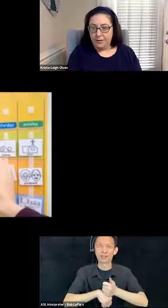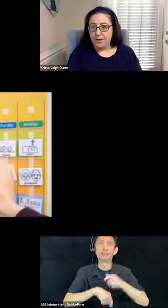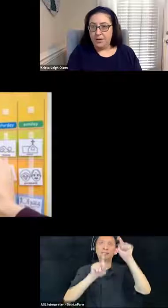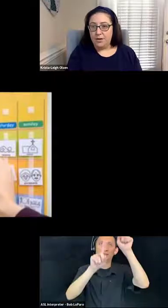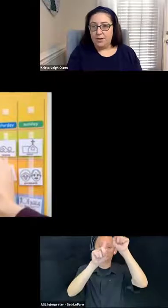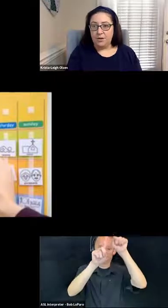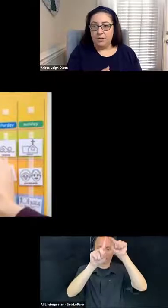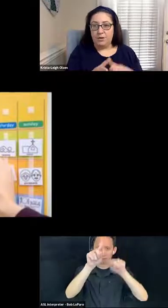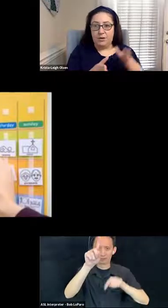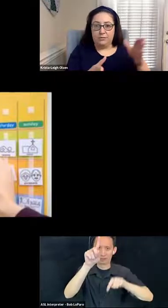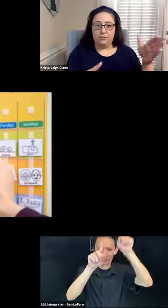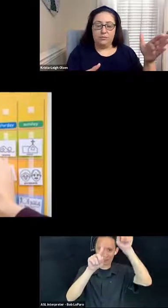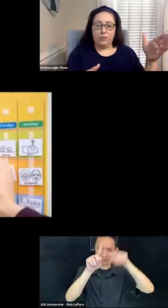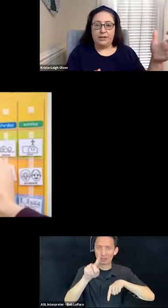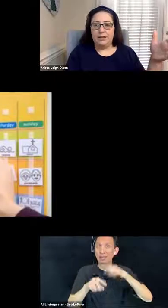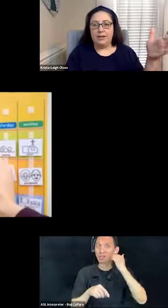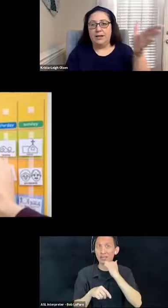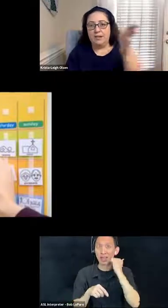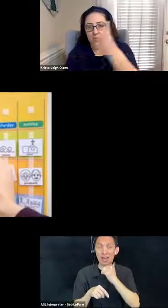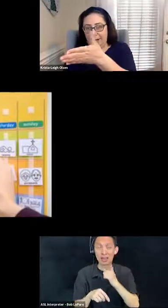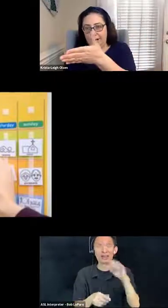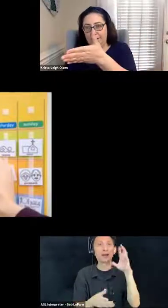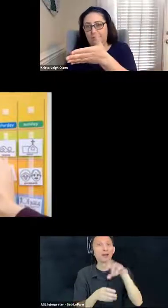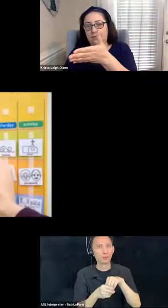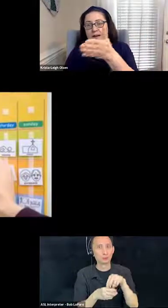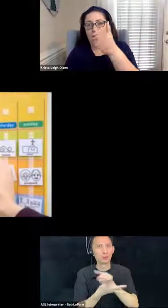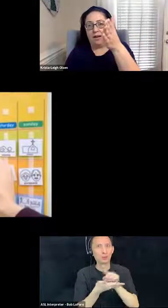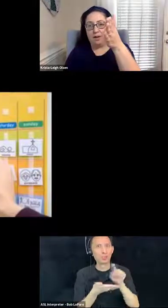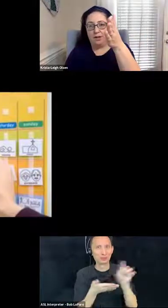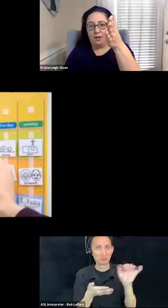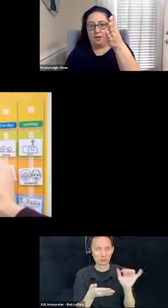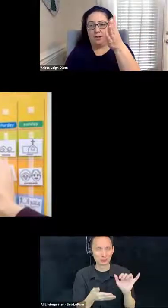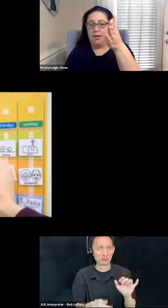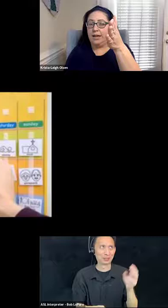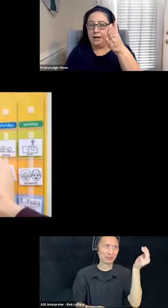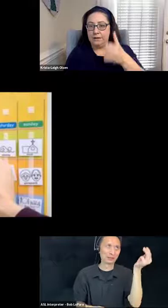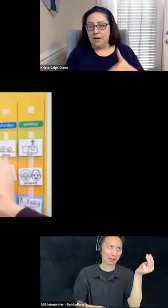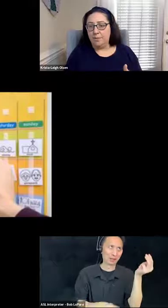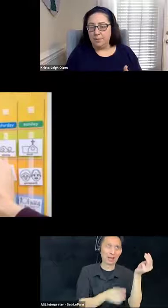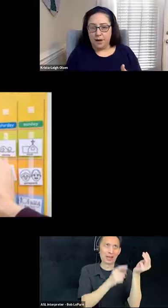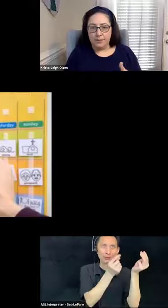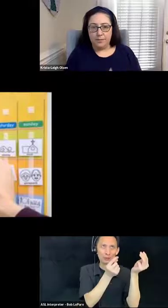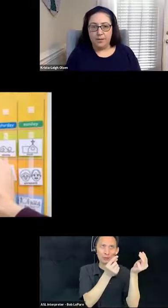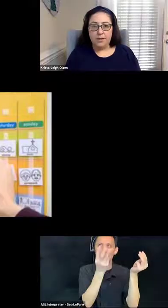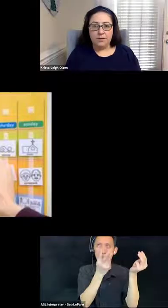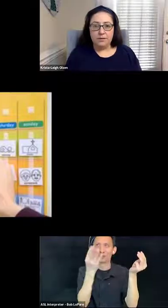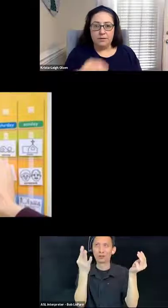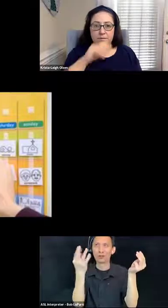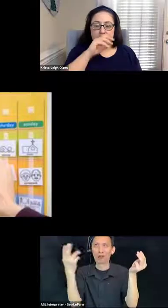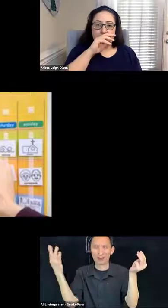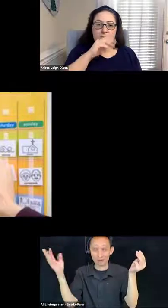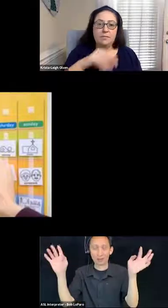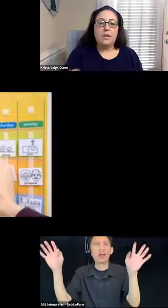to bottom. So we're going weekdays left to right and then activities within the day top to bottom.